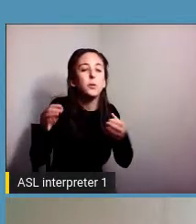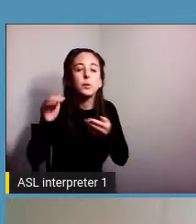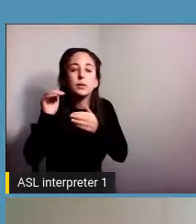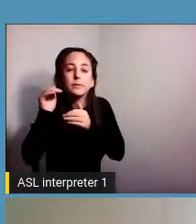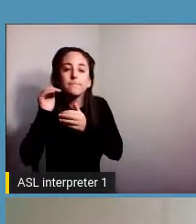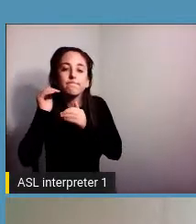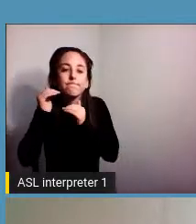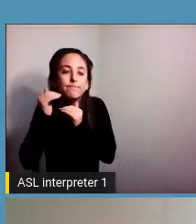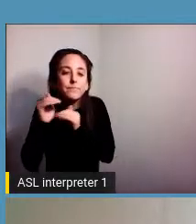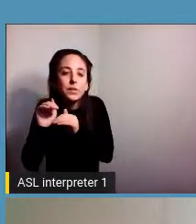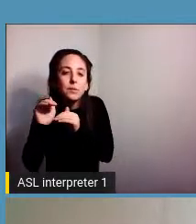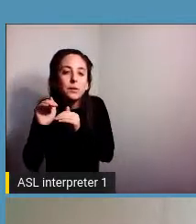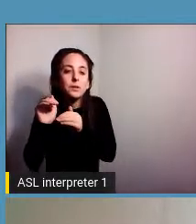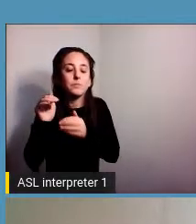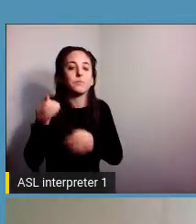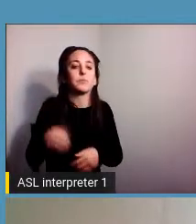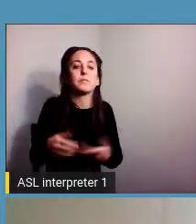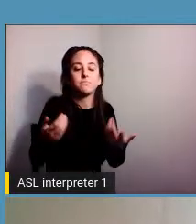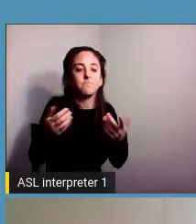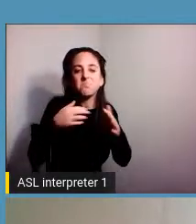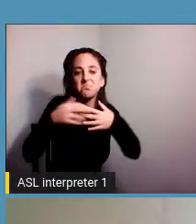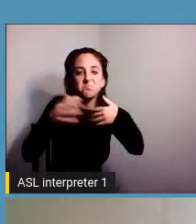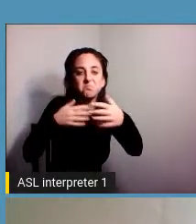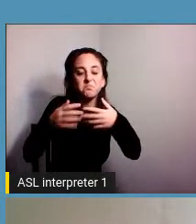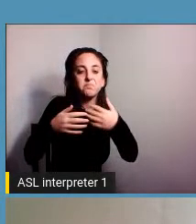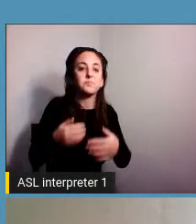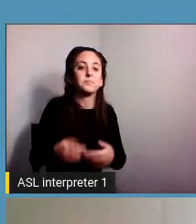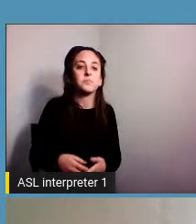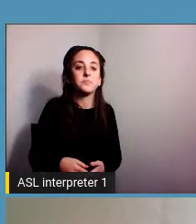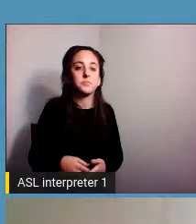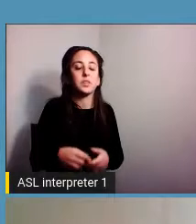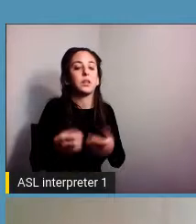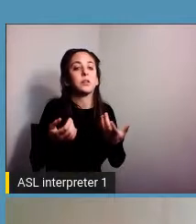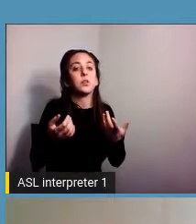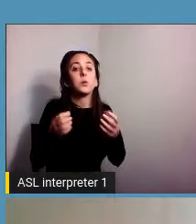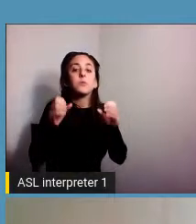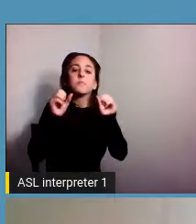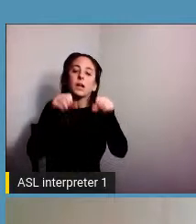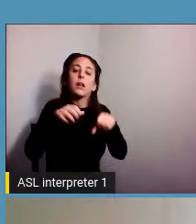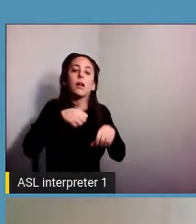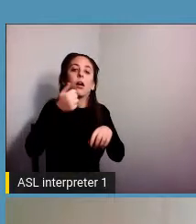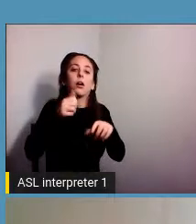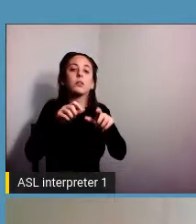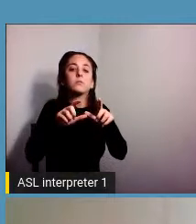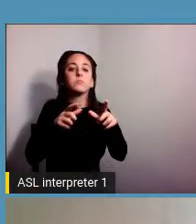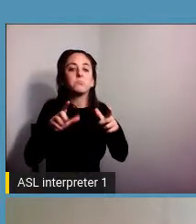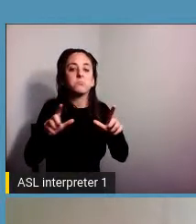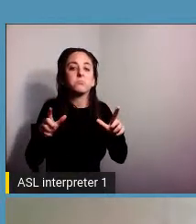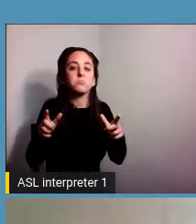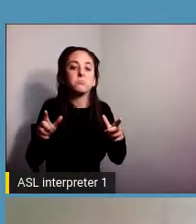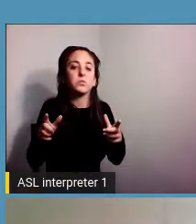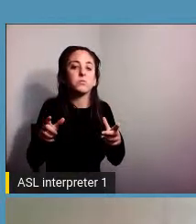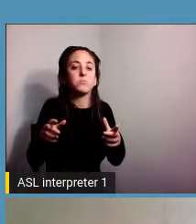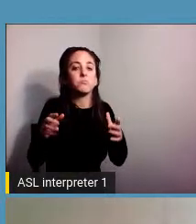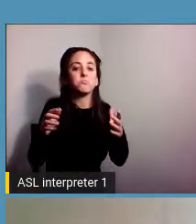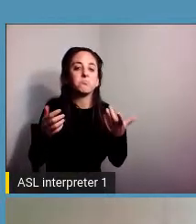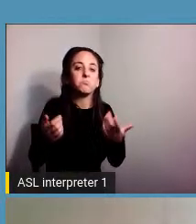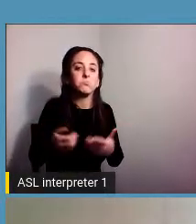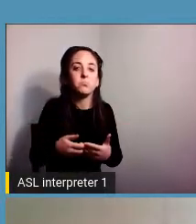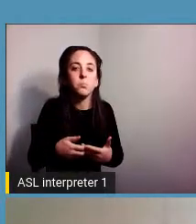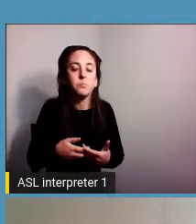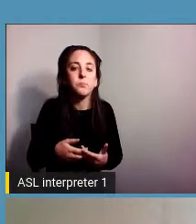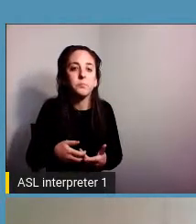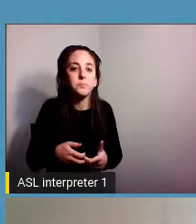but the software itself is internationalized so that it can be translated. What we produce in terms of metadata